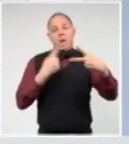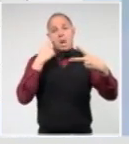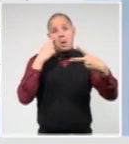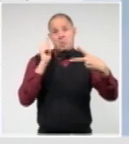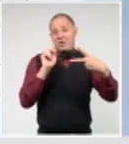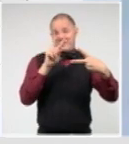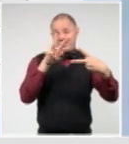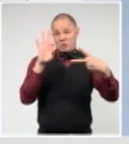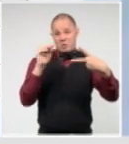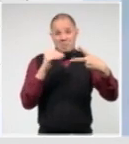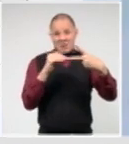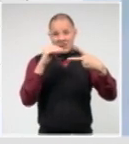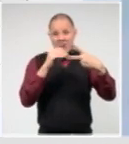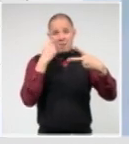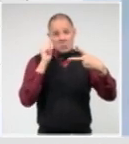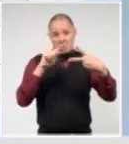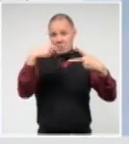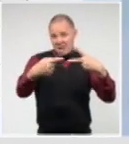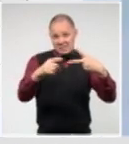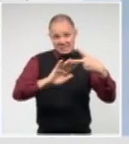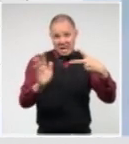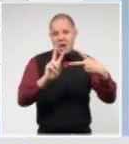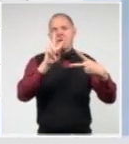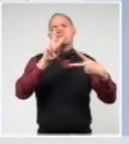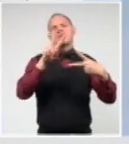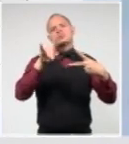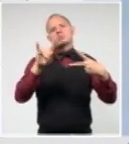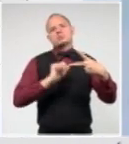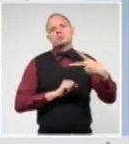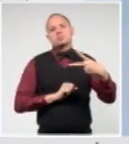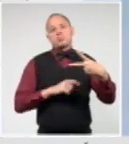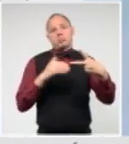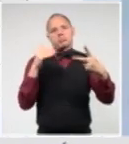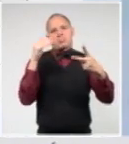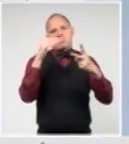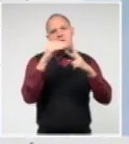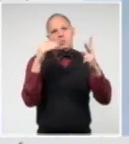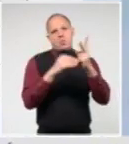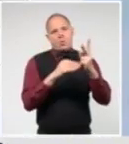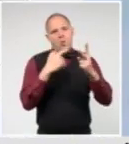4,927 people died of the virus, for a total of